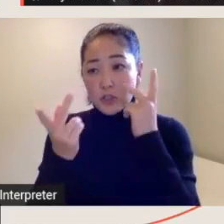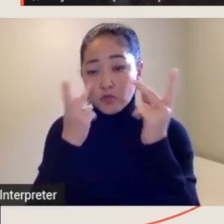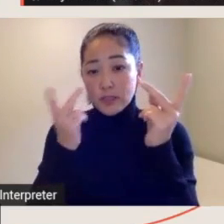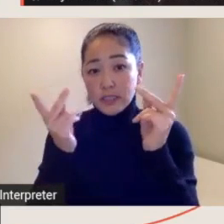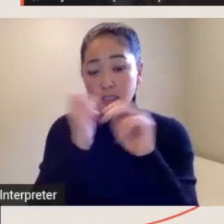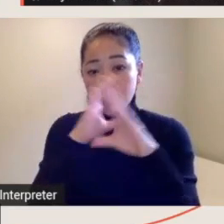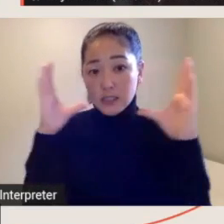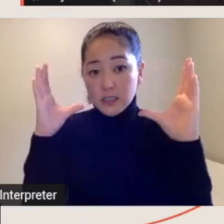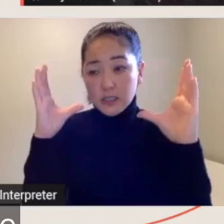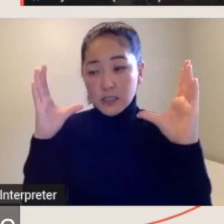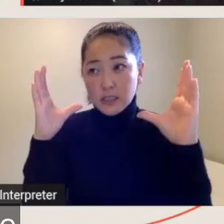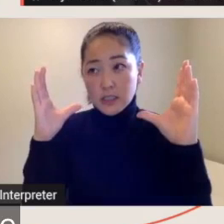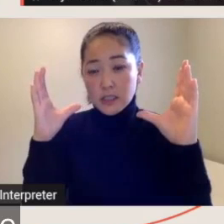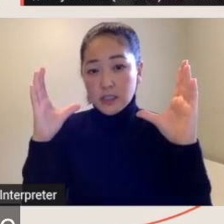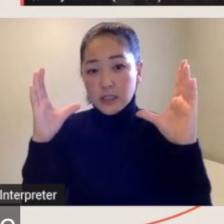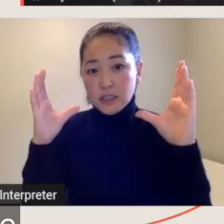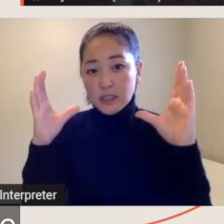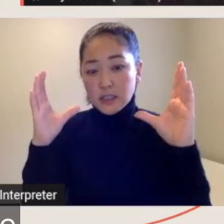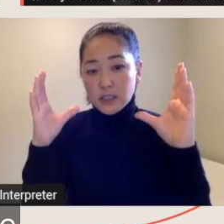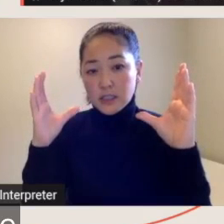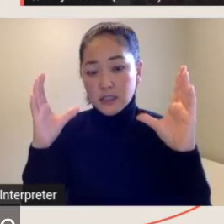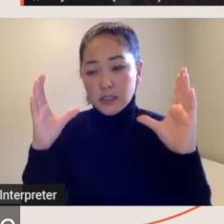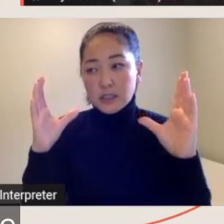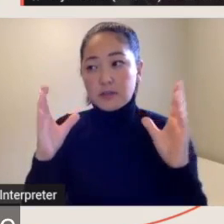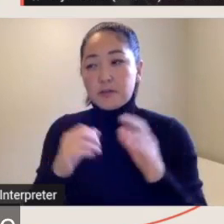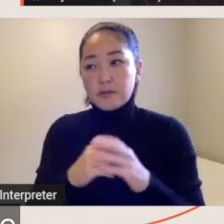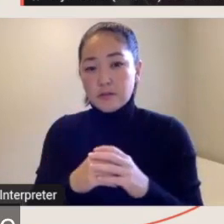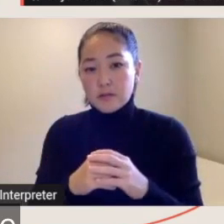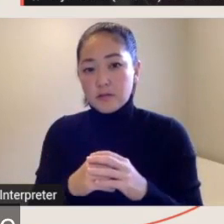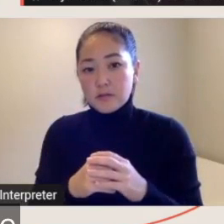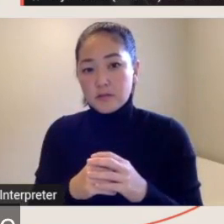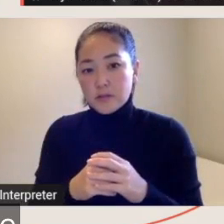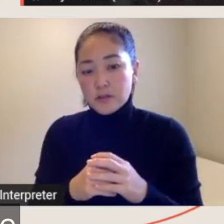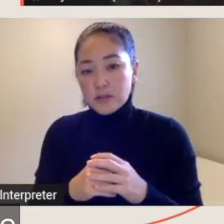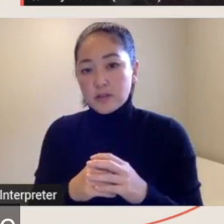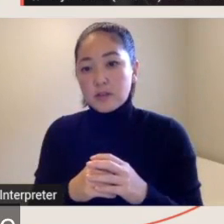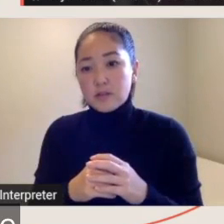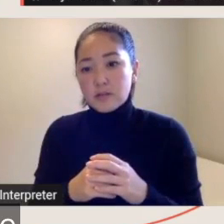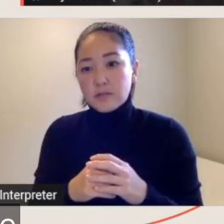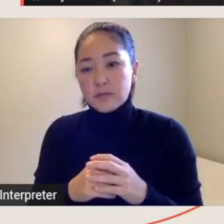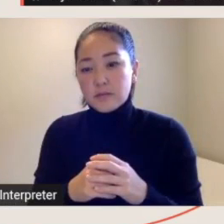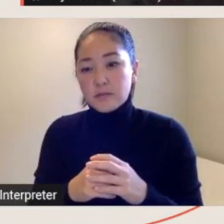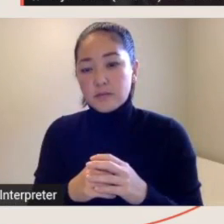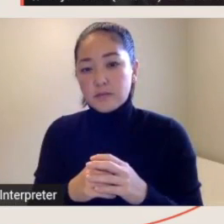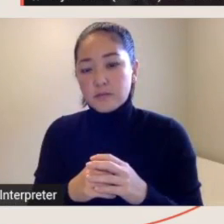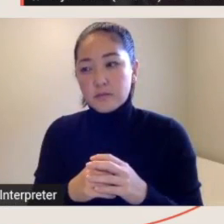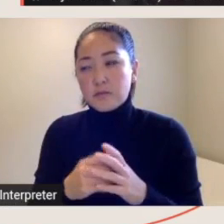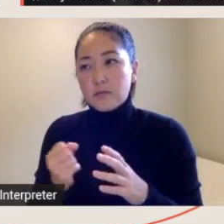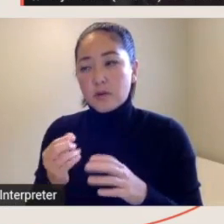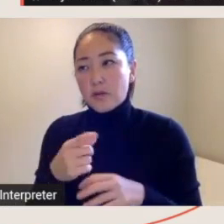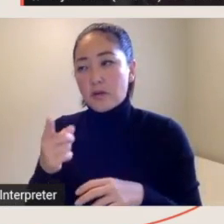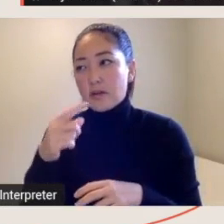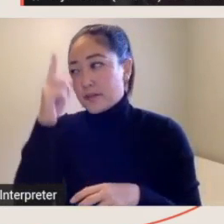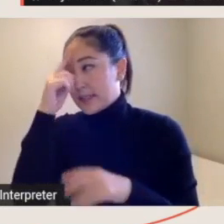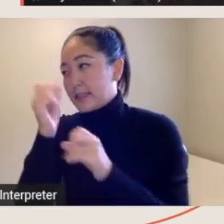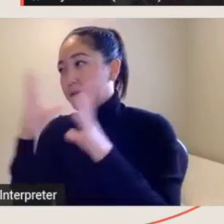to bring forward a more ethereal space to take you elsewhere while